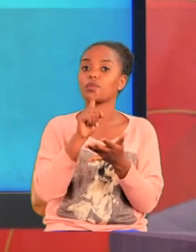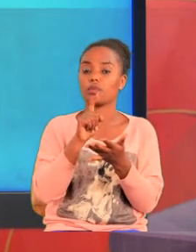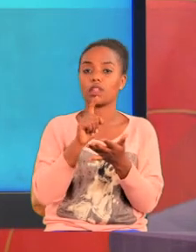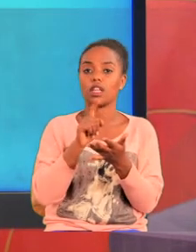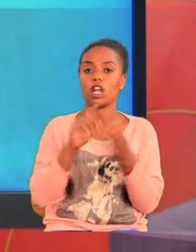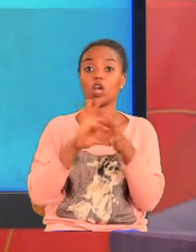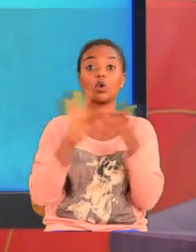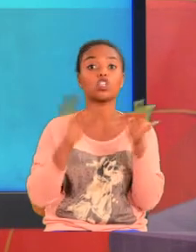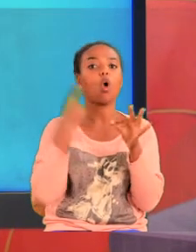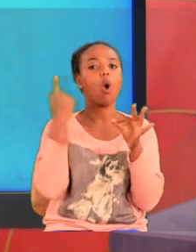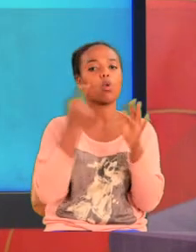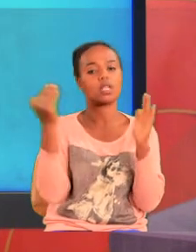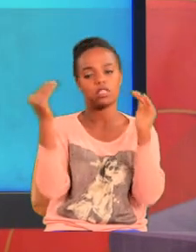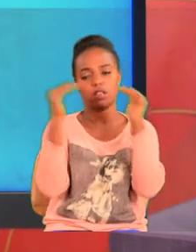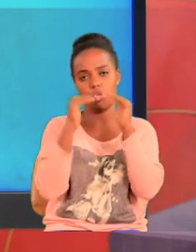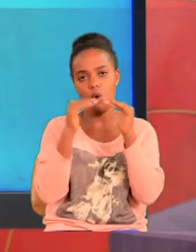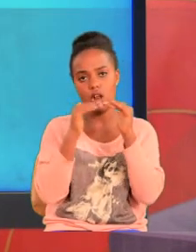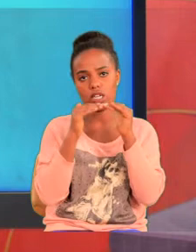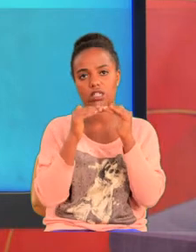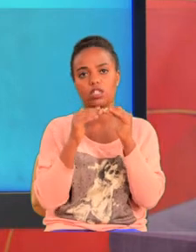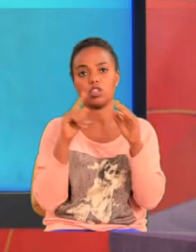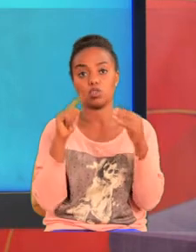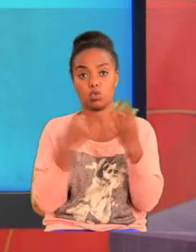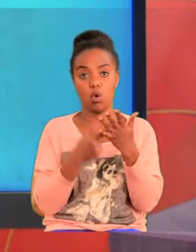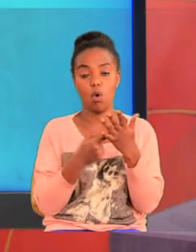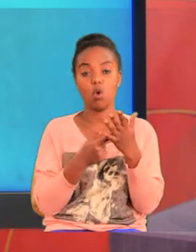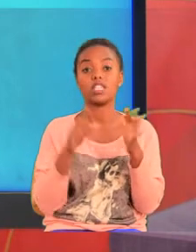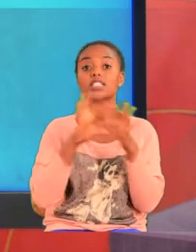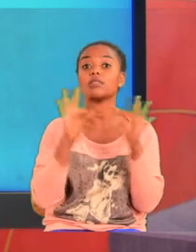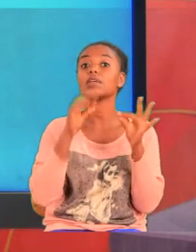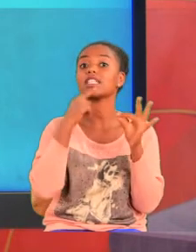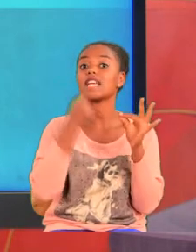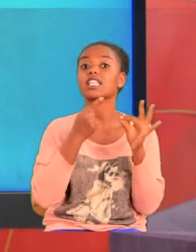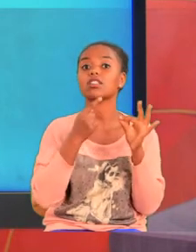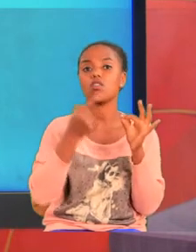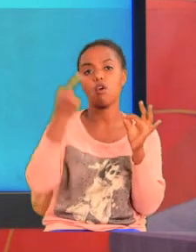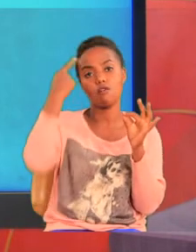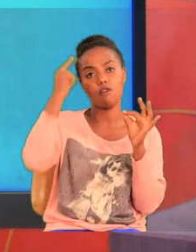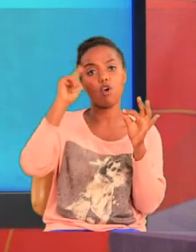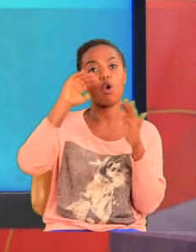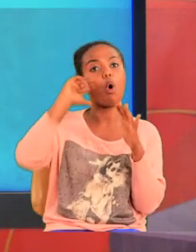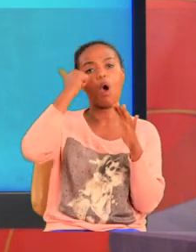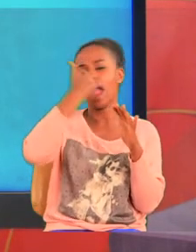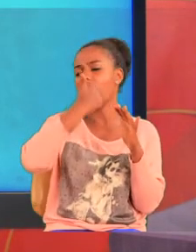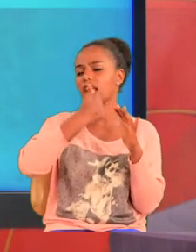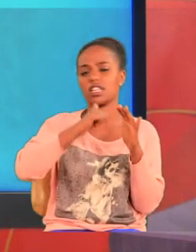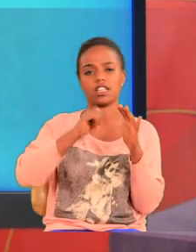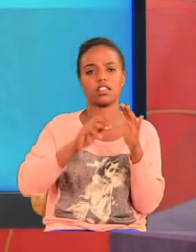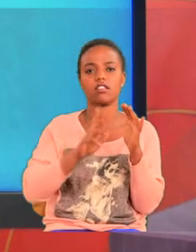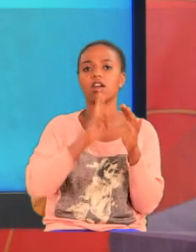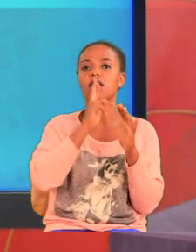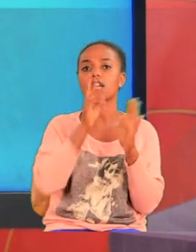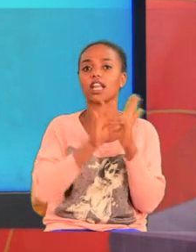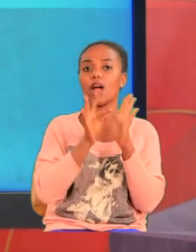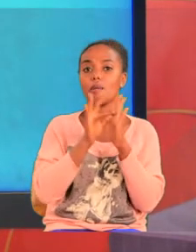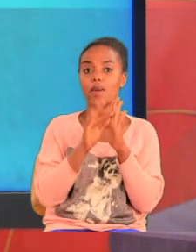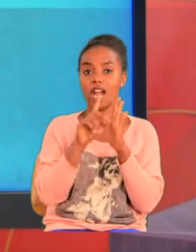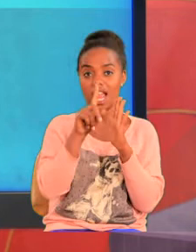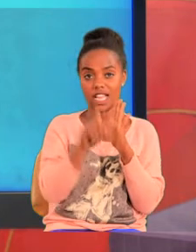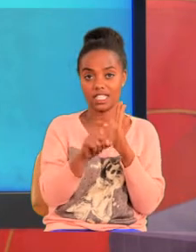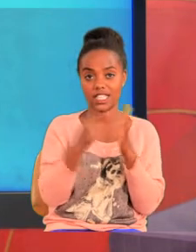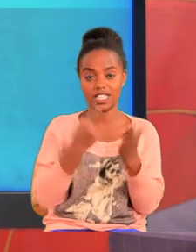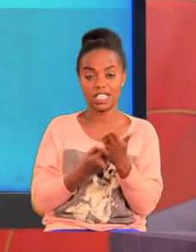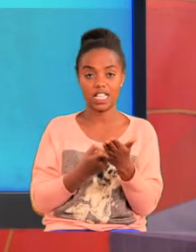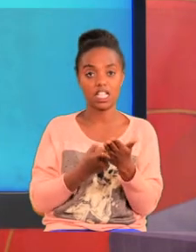equal. Therefore, here the statement says, for any real number x, this equation